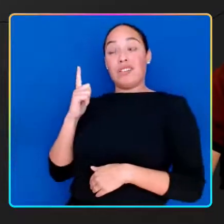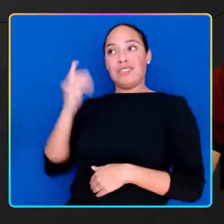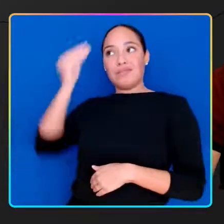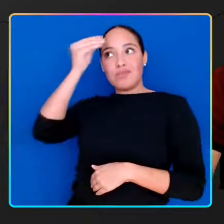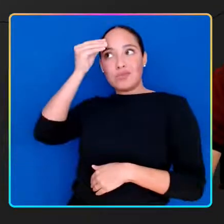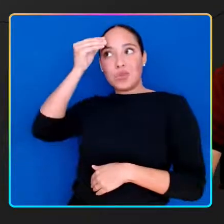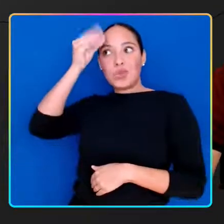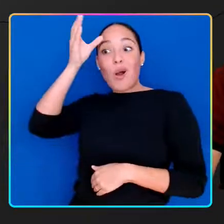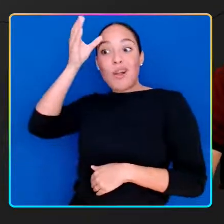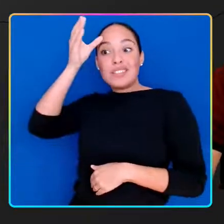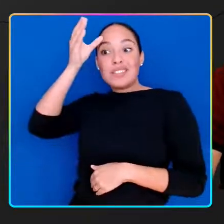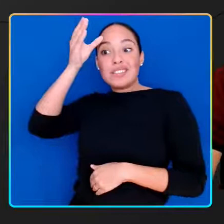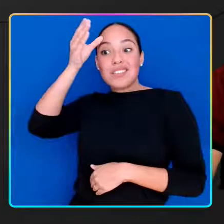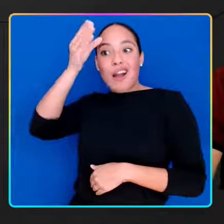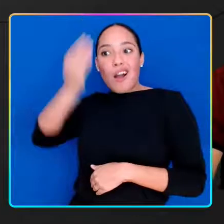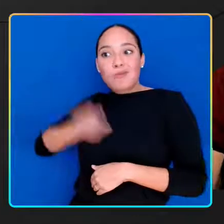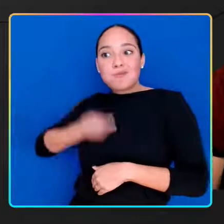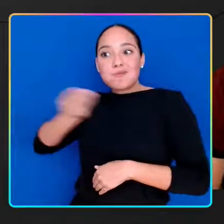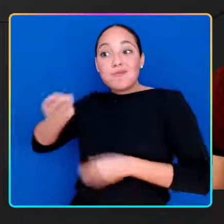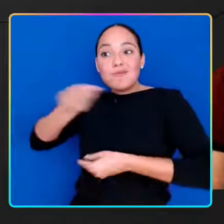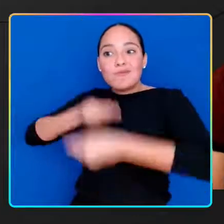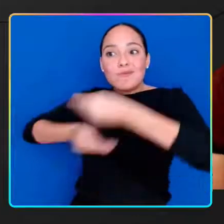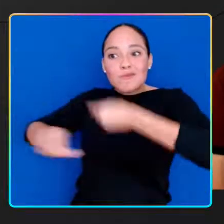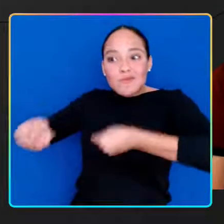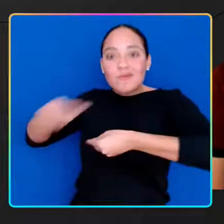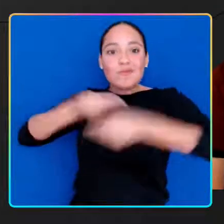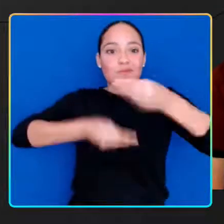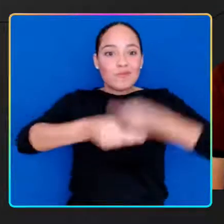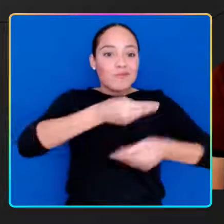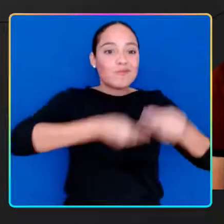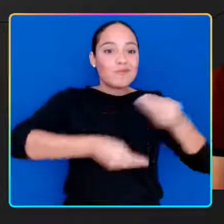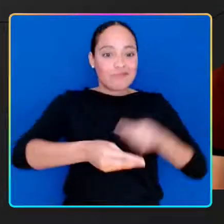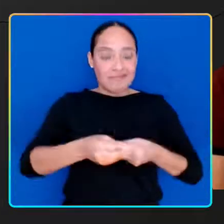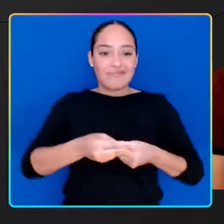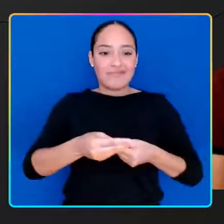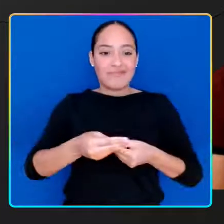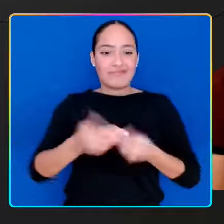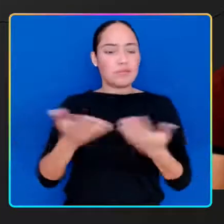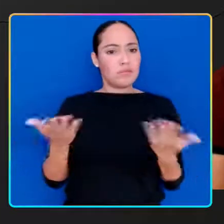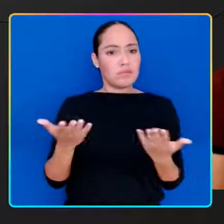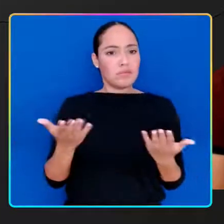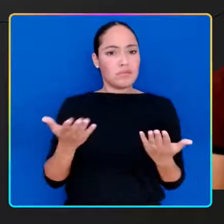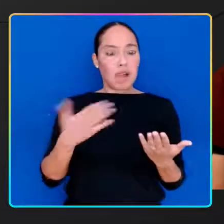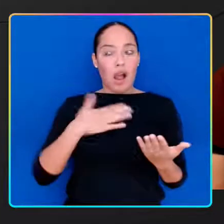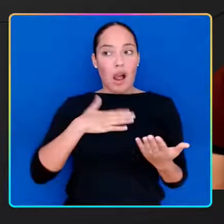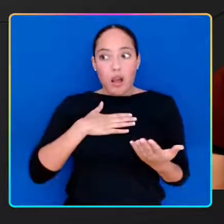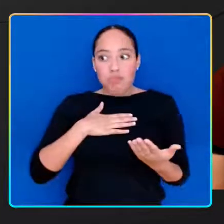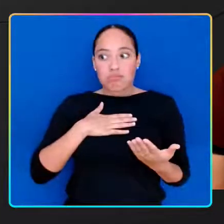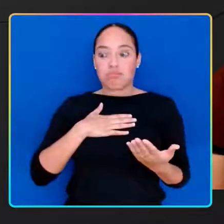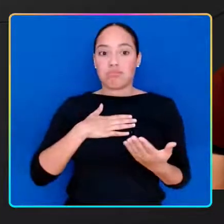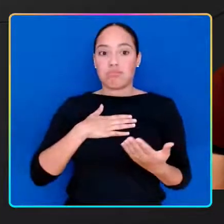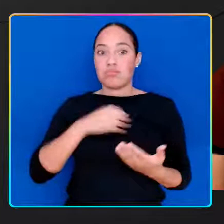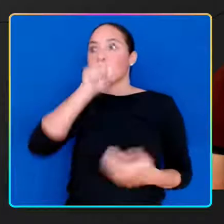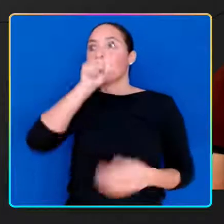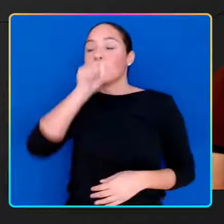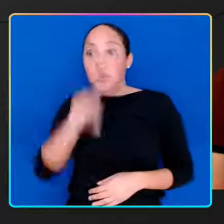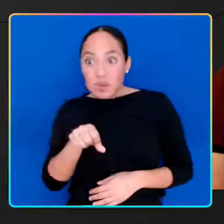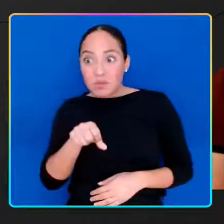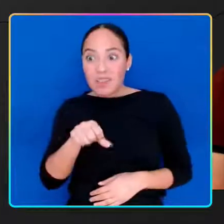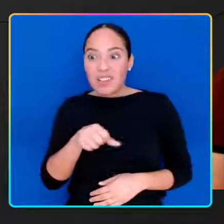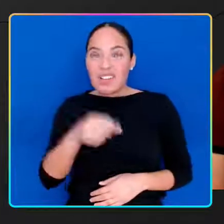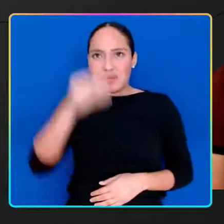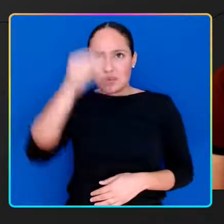that share knowledge helped me learn a lot more. Apart from knowing a lot of people for networking, but sharing